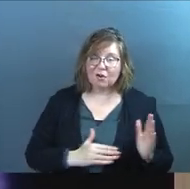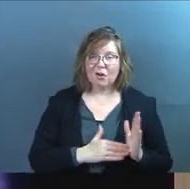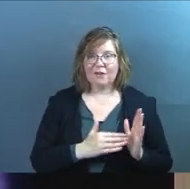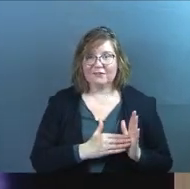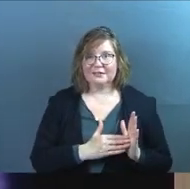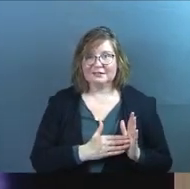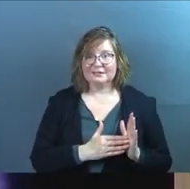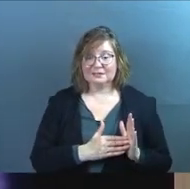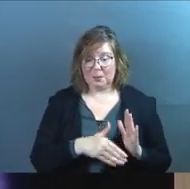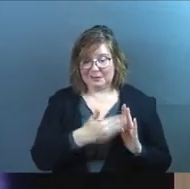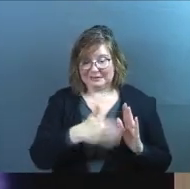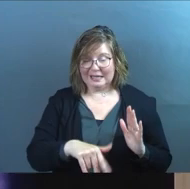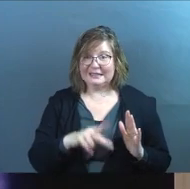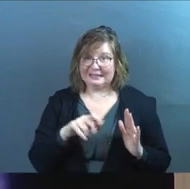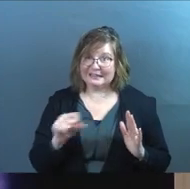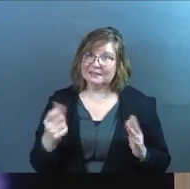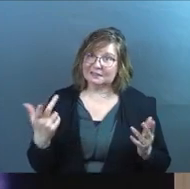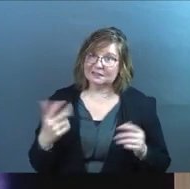often ends up with sliced knees, right?